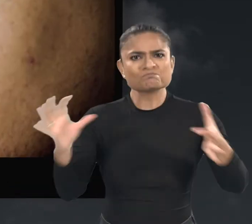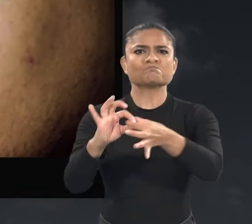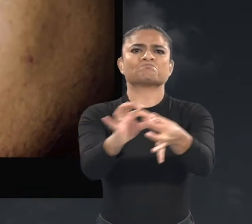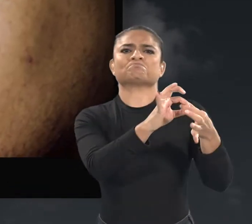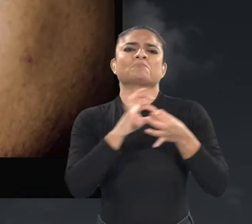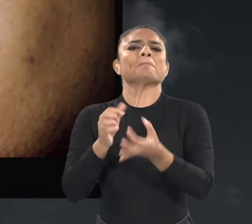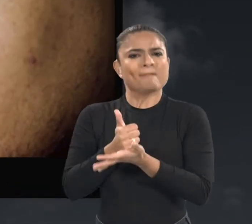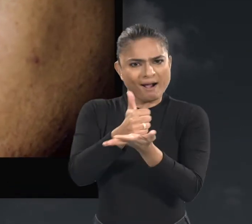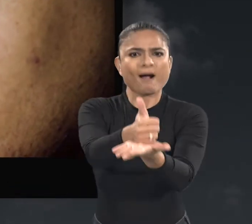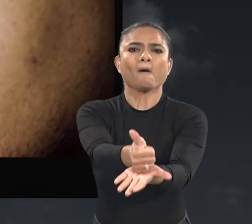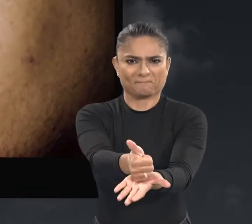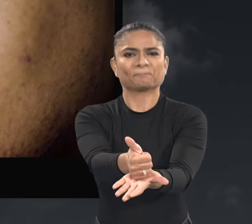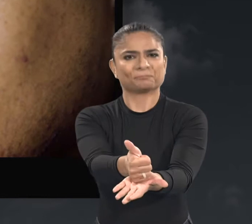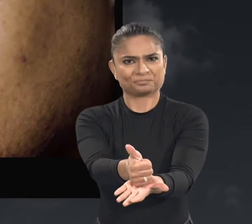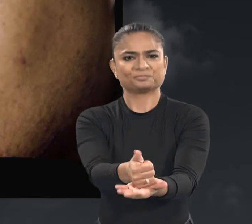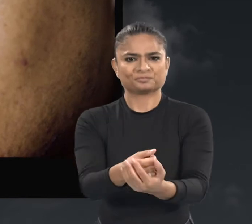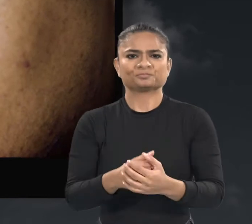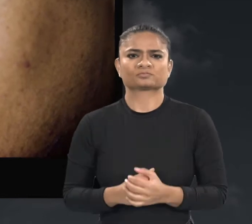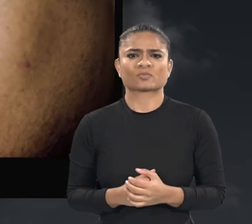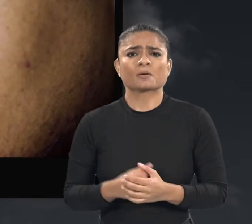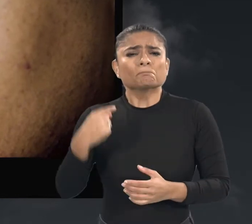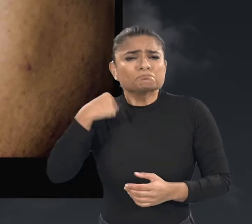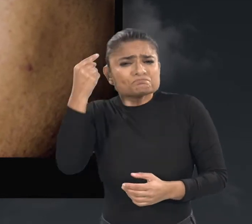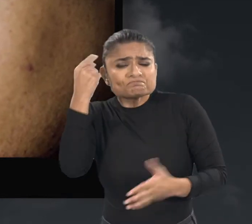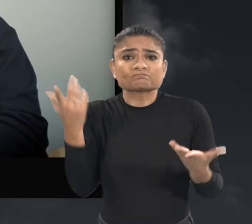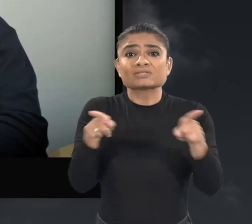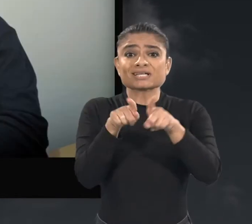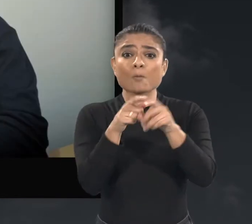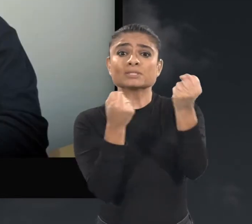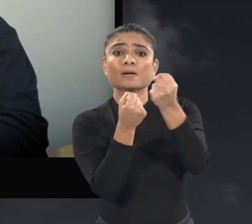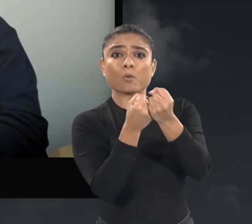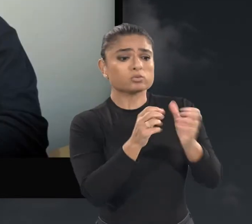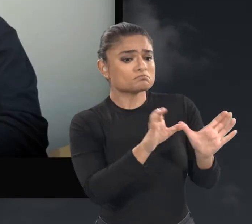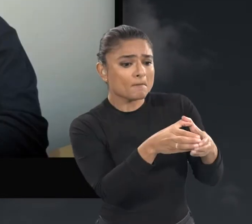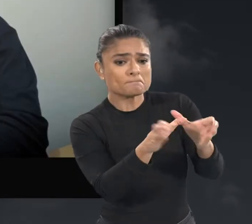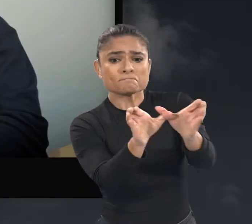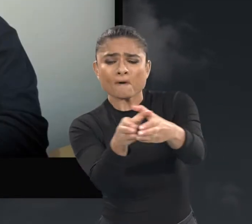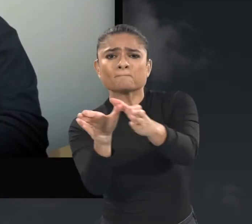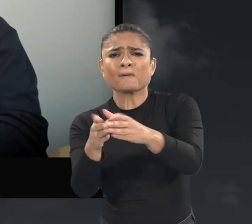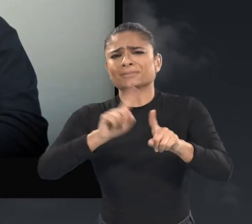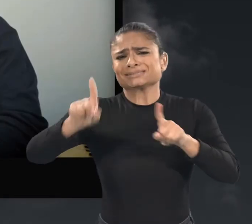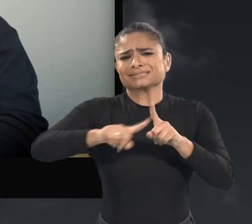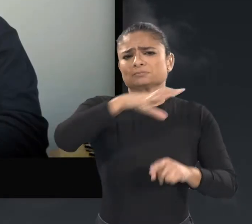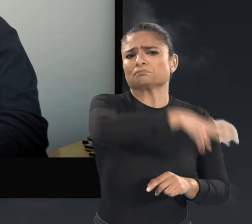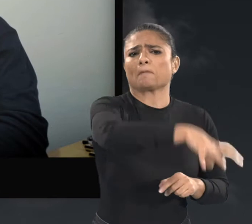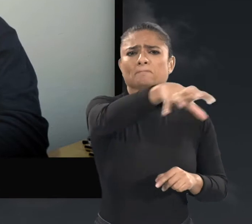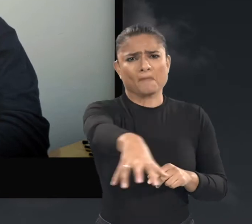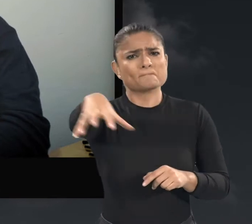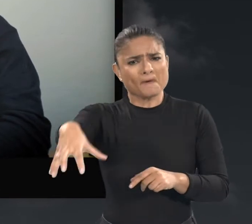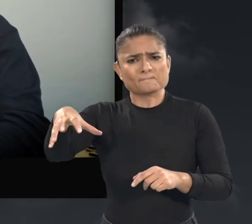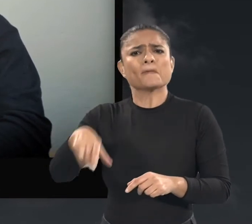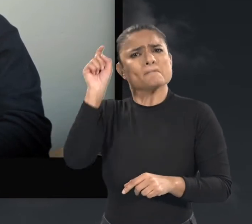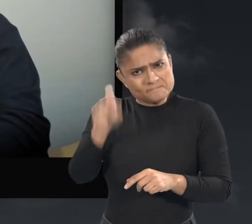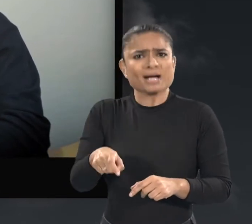umndeni and as a community at large, to be able to assist. I think into eziningi as well is to